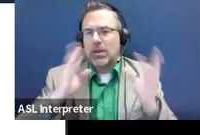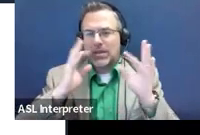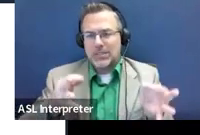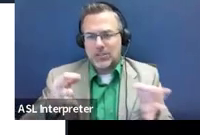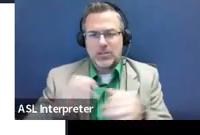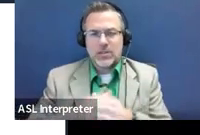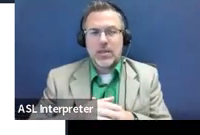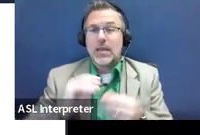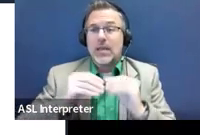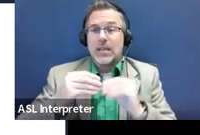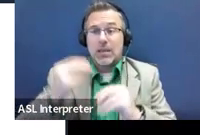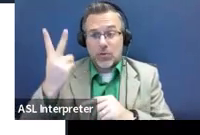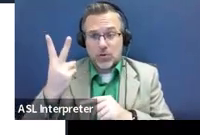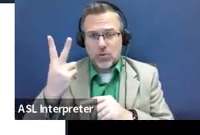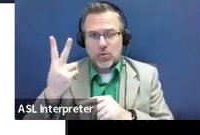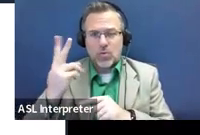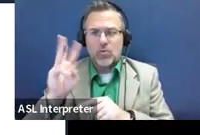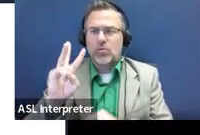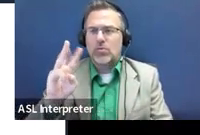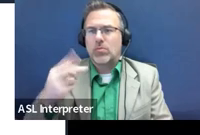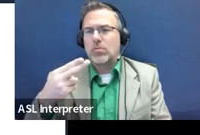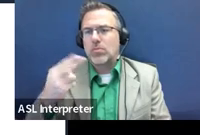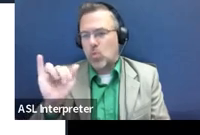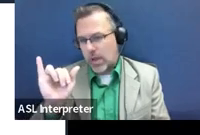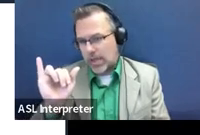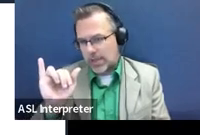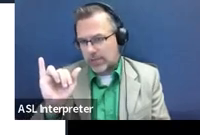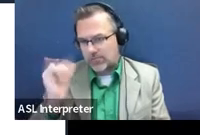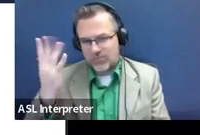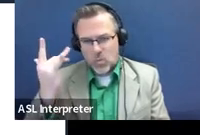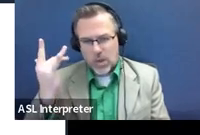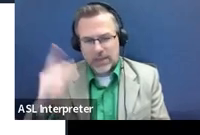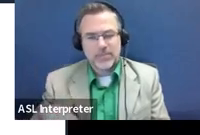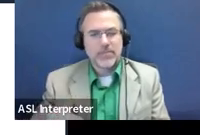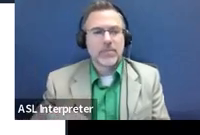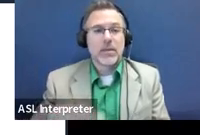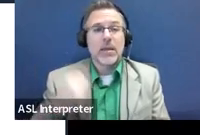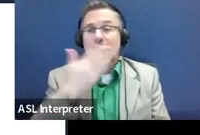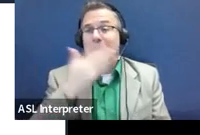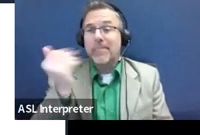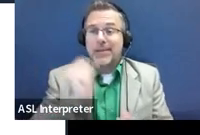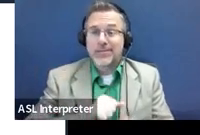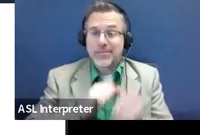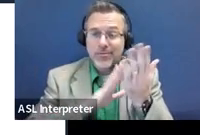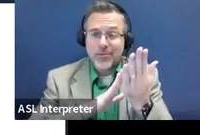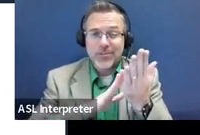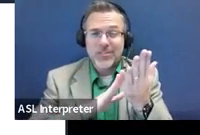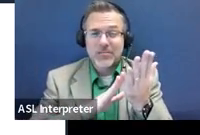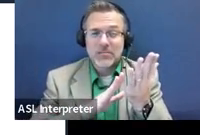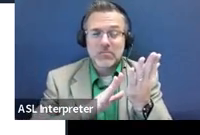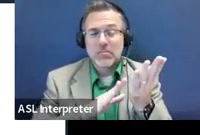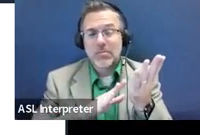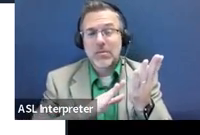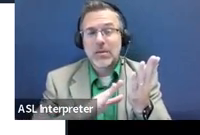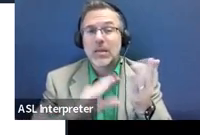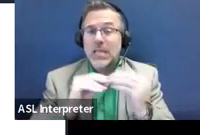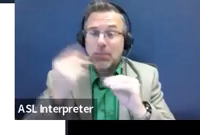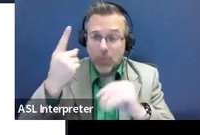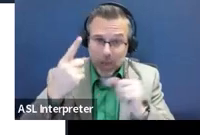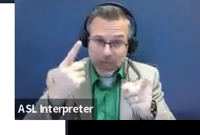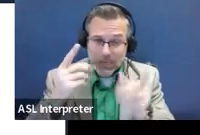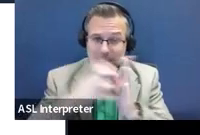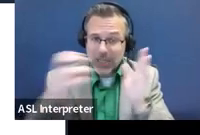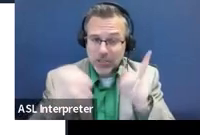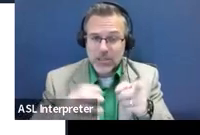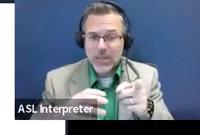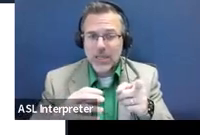two, there'll be the why. But best practice, I like to think about this section one or number one as